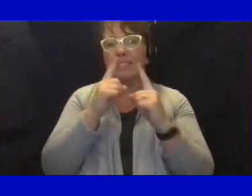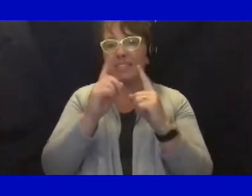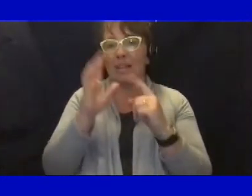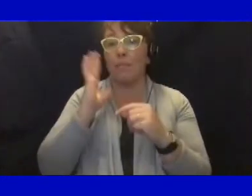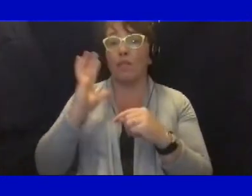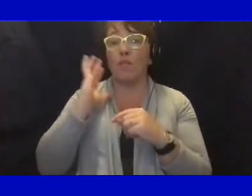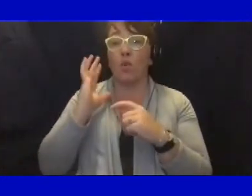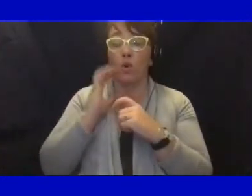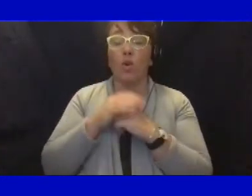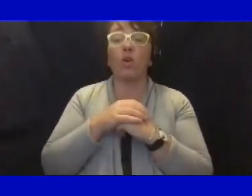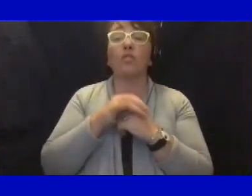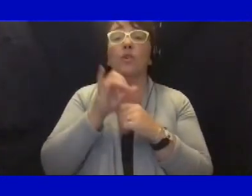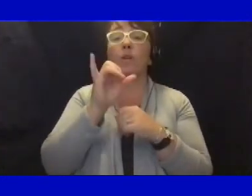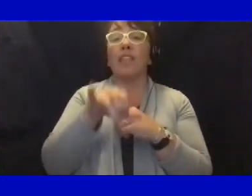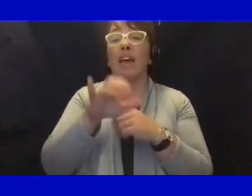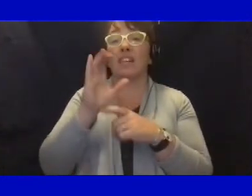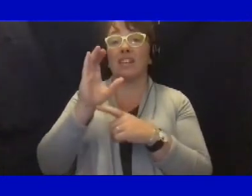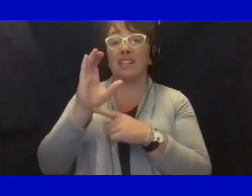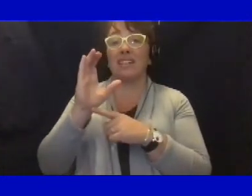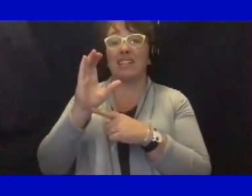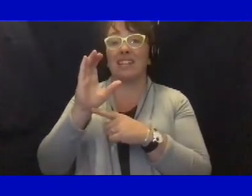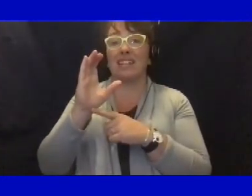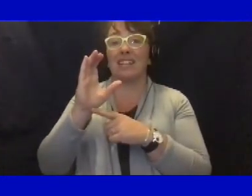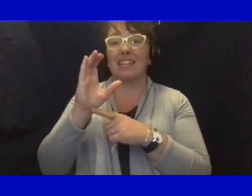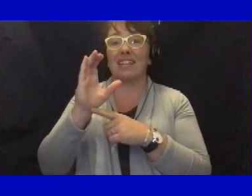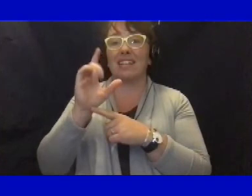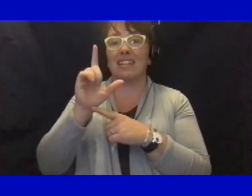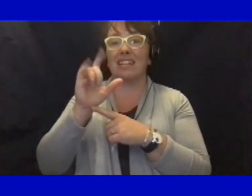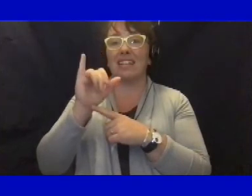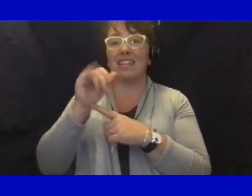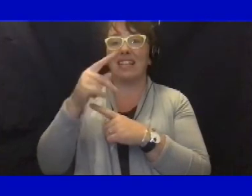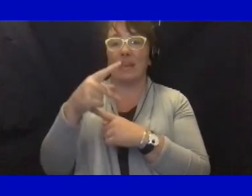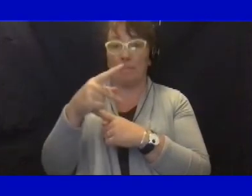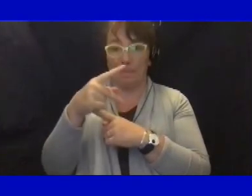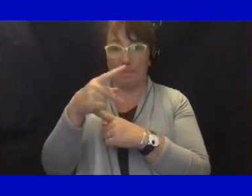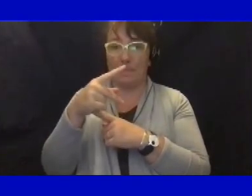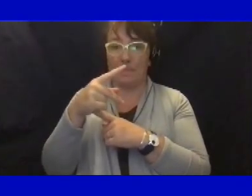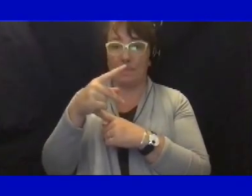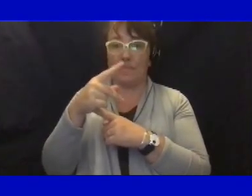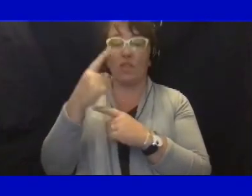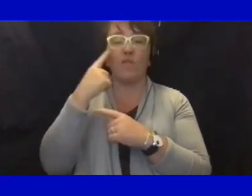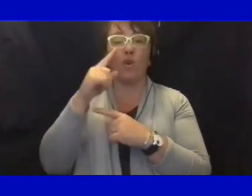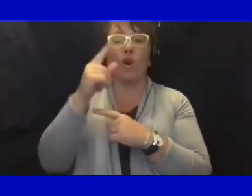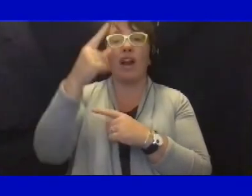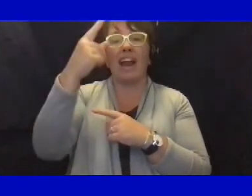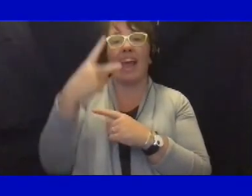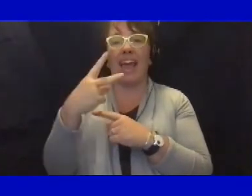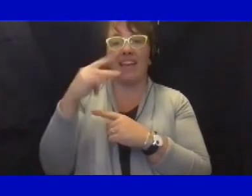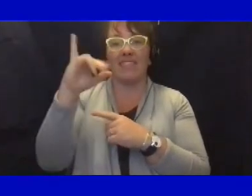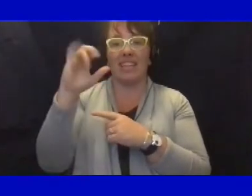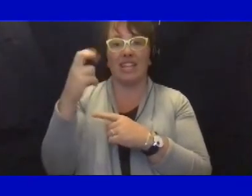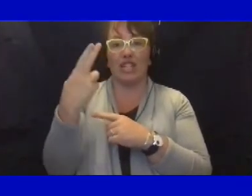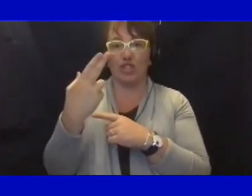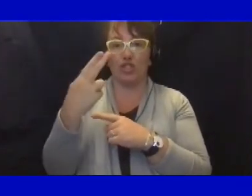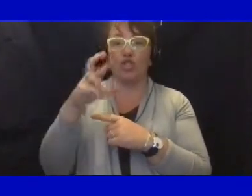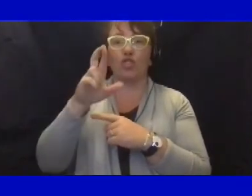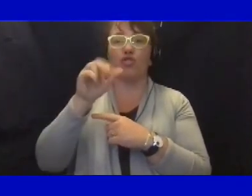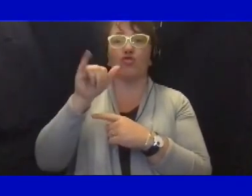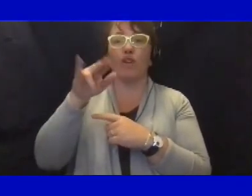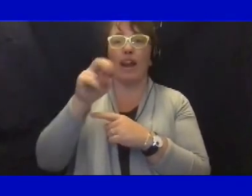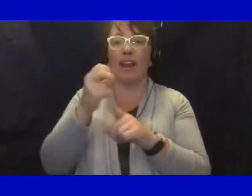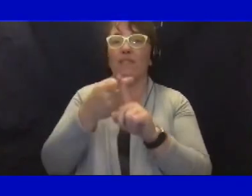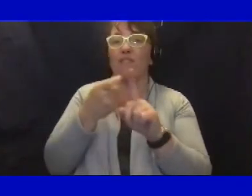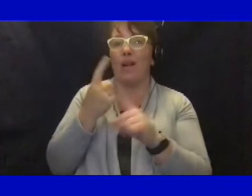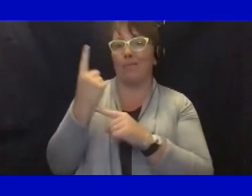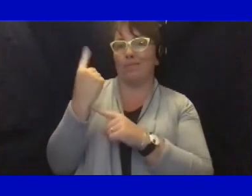clip of a rain event, a half inch and 1 hour rain event in the Holy Fire